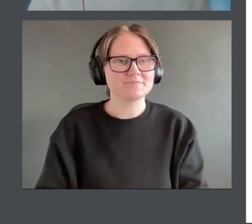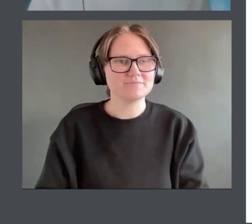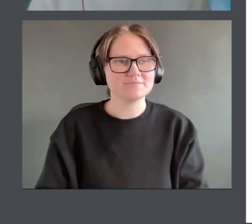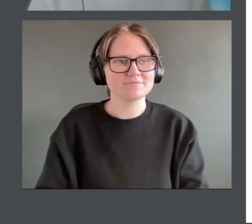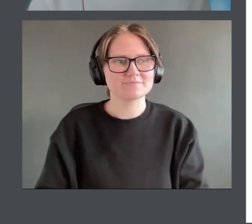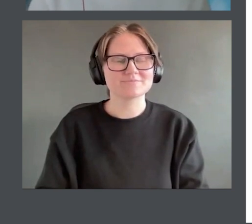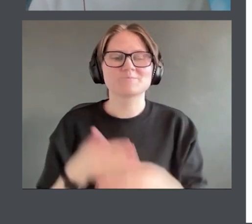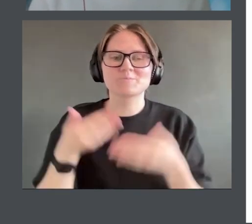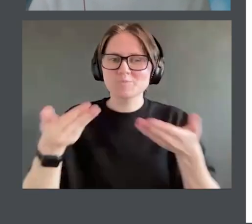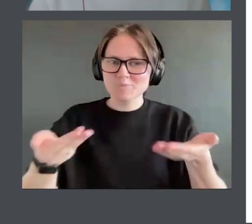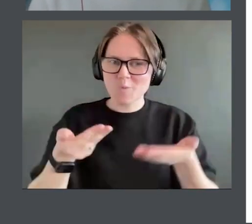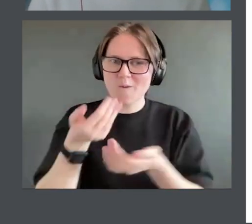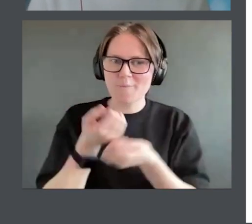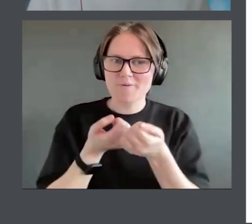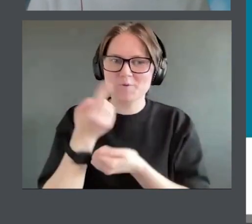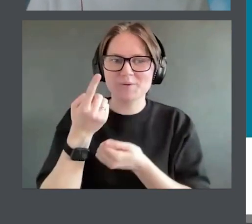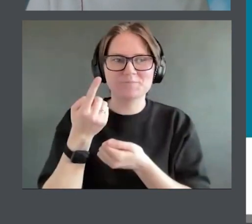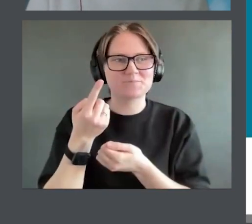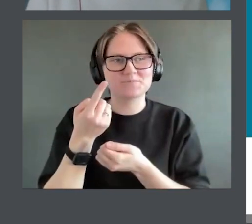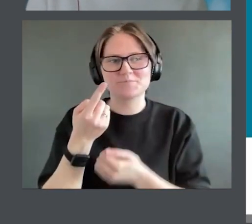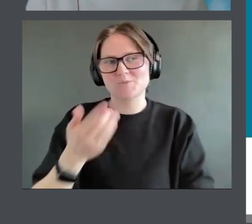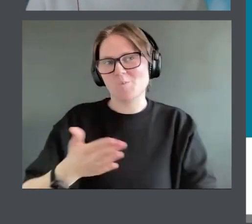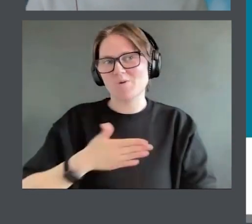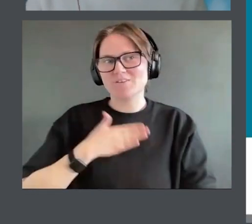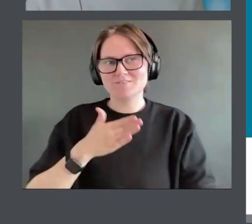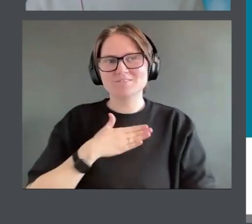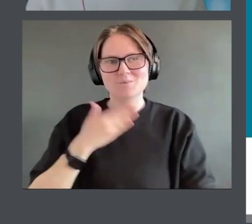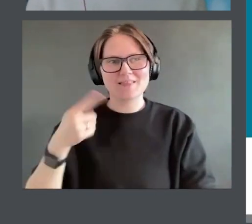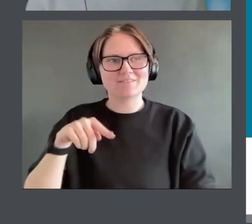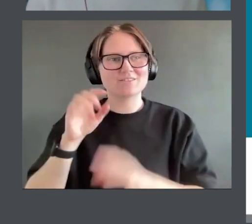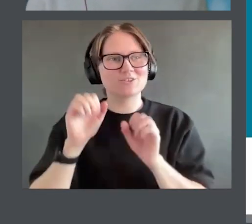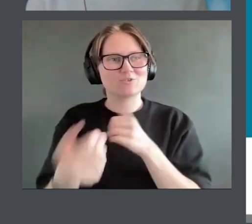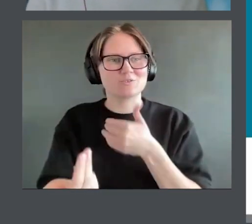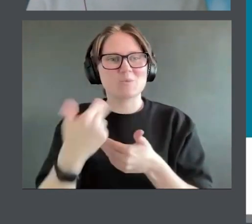welcome, everybody. We're so glad that you could be with us.